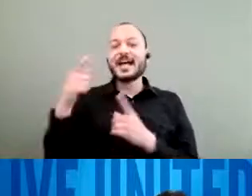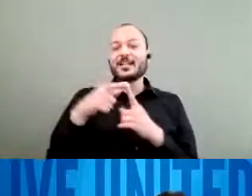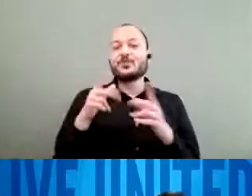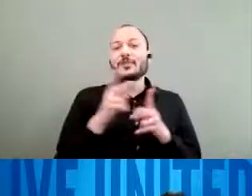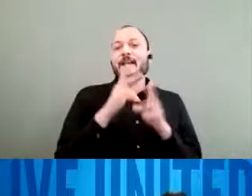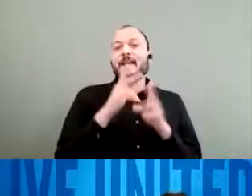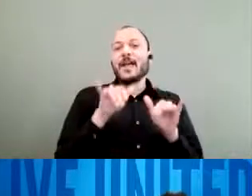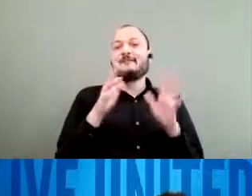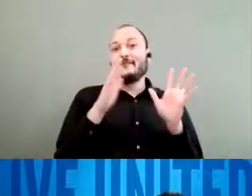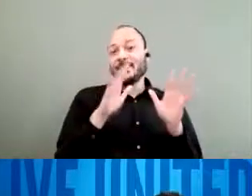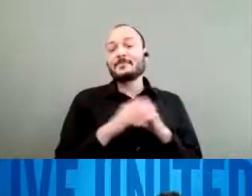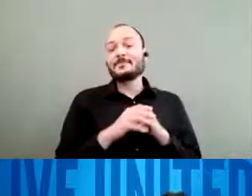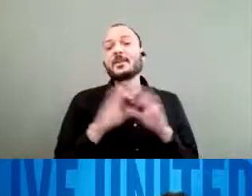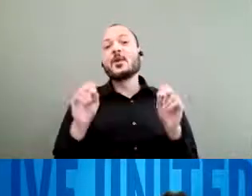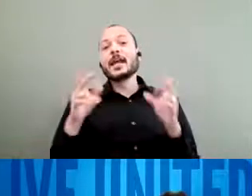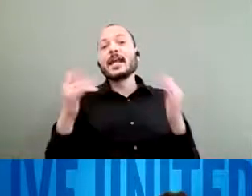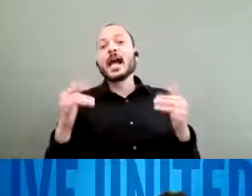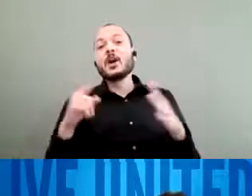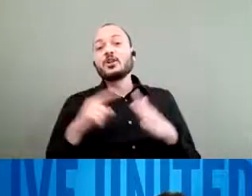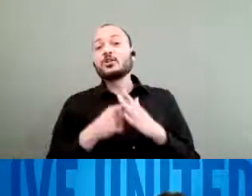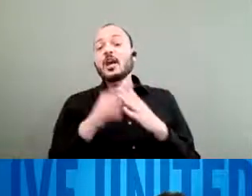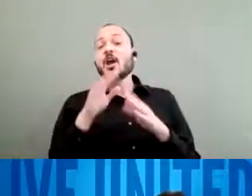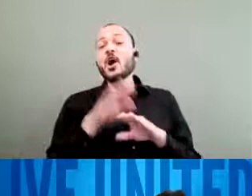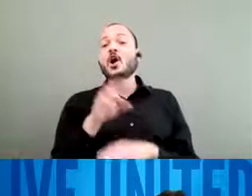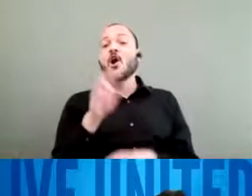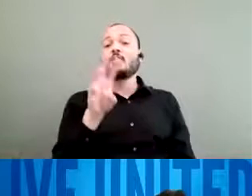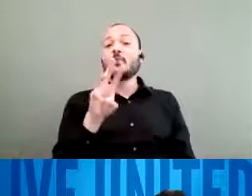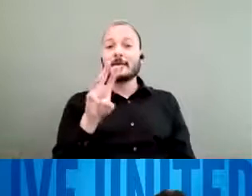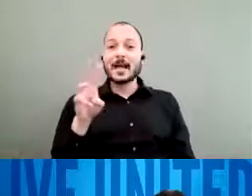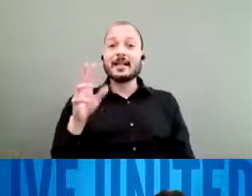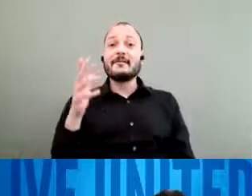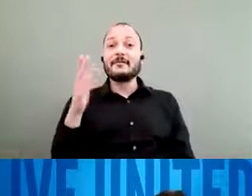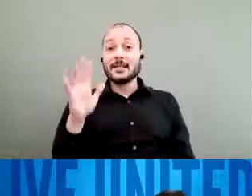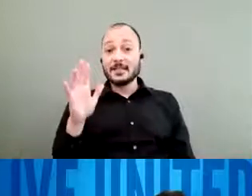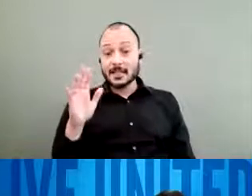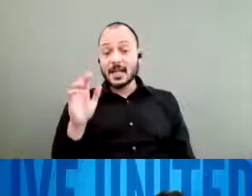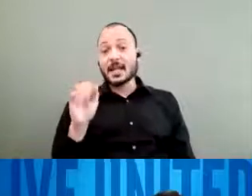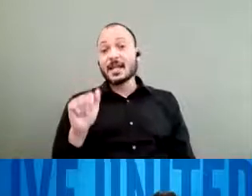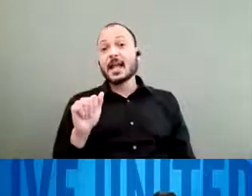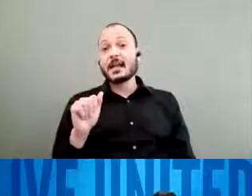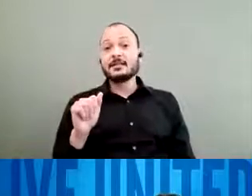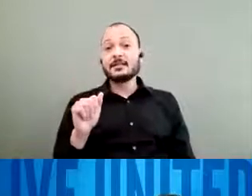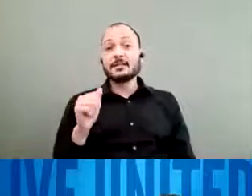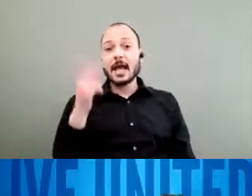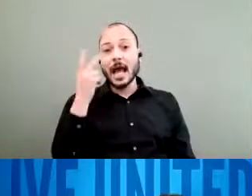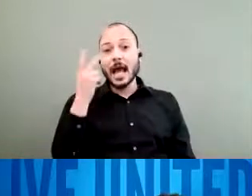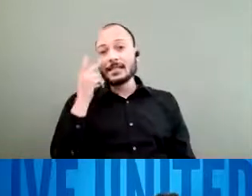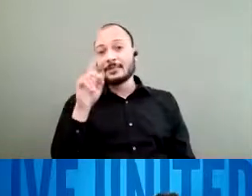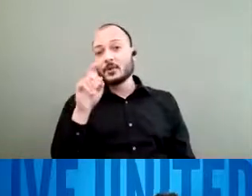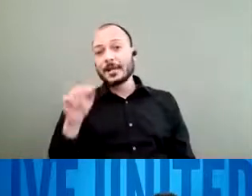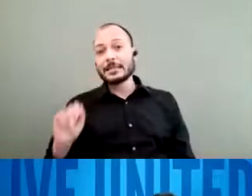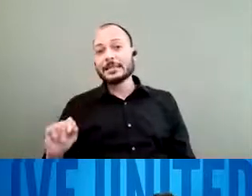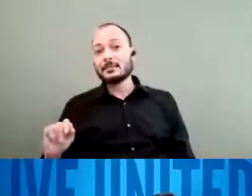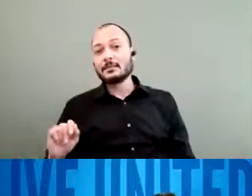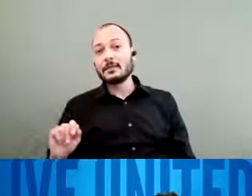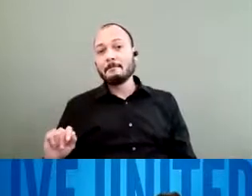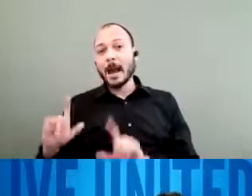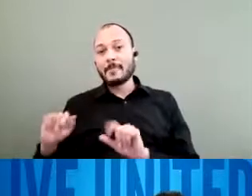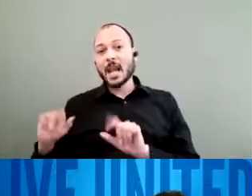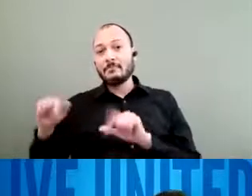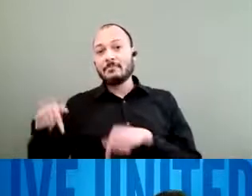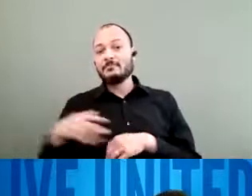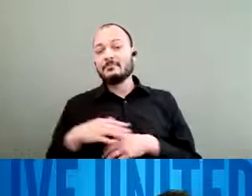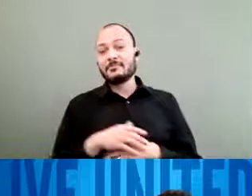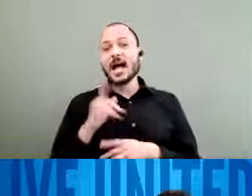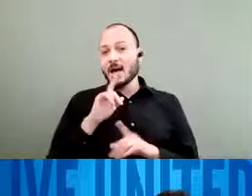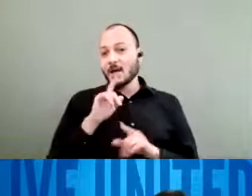Let's get started on the website, and then we can talk about. I see some questions popping up, so I'll get to those as soon as we